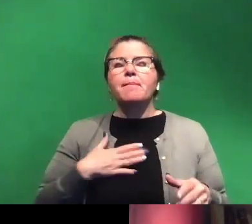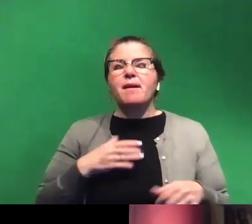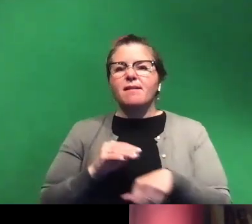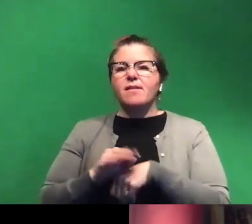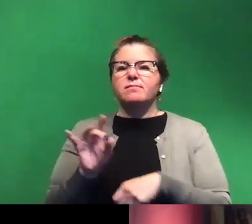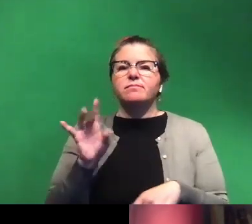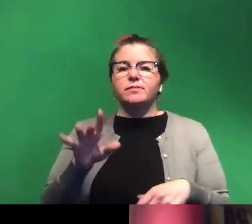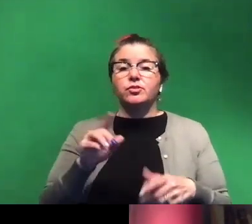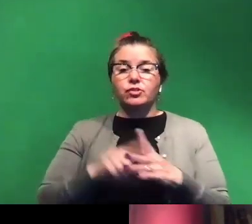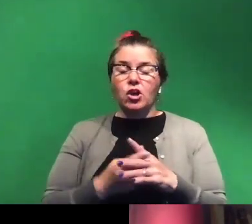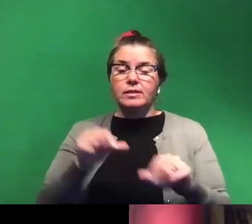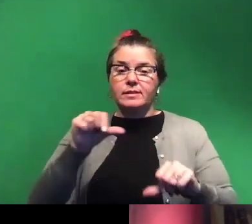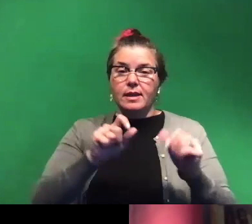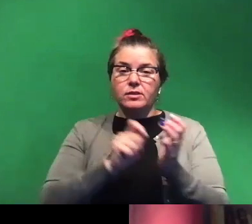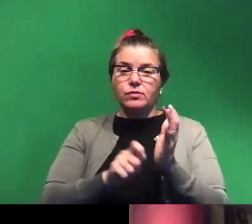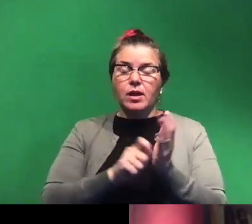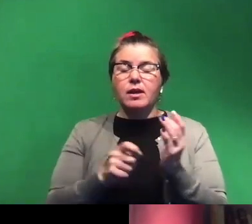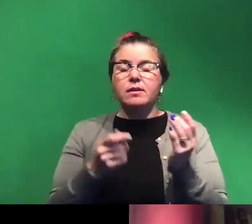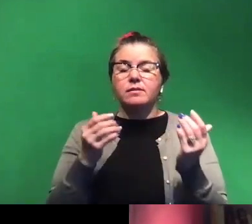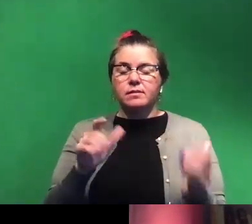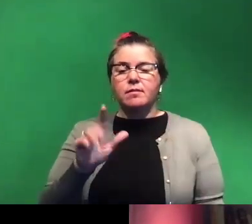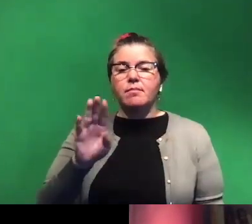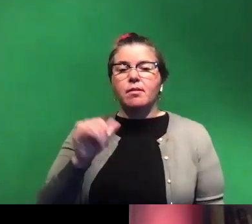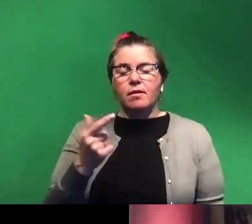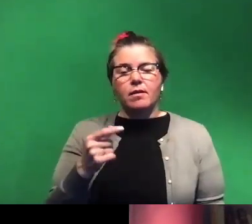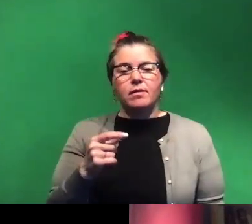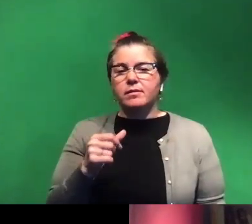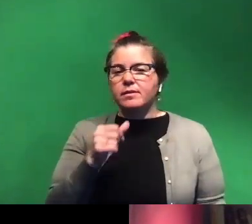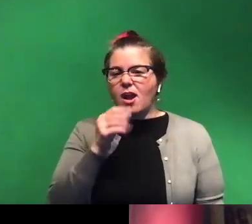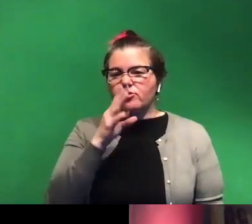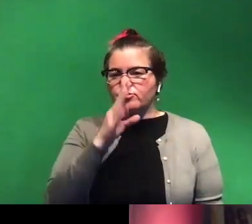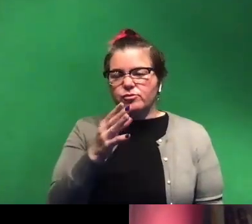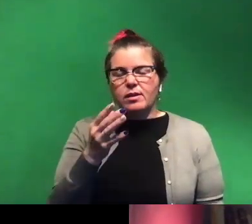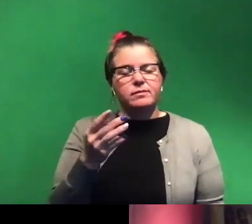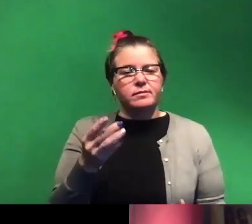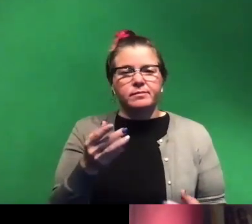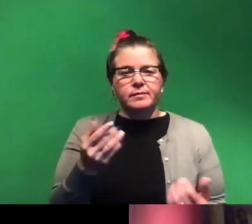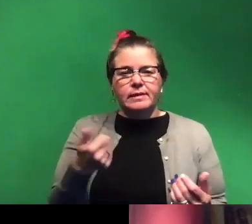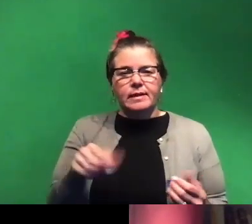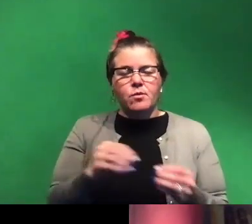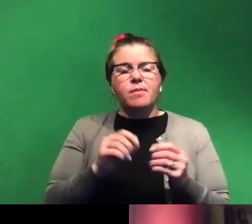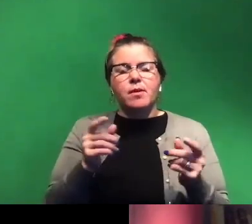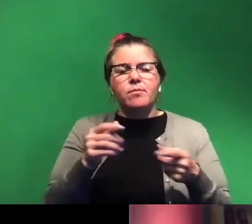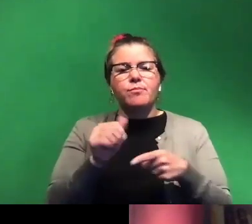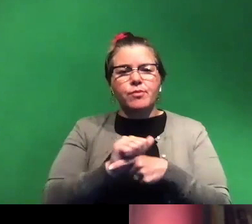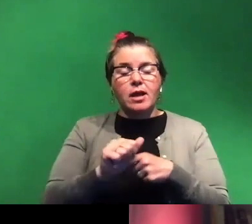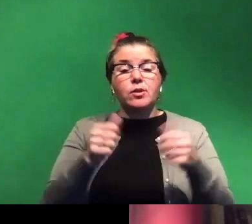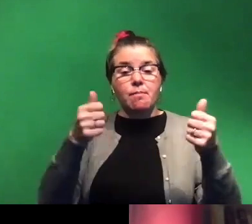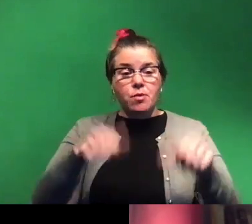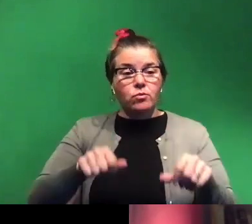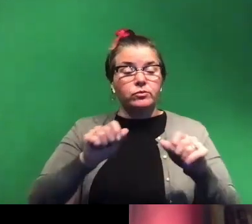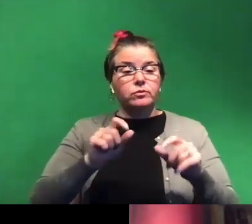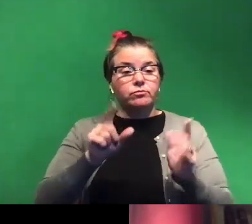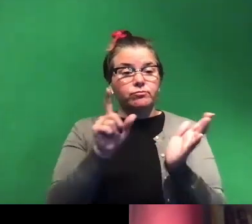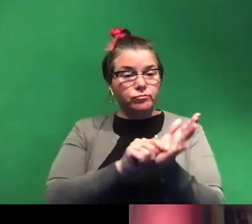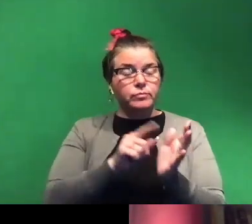into science writing by blogging, there's not a direct route anymore. It's a great way to practice, but once you've made your post or made your blog, reaching